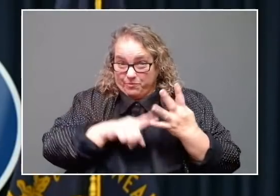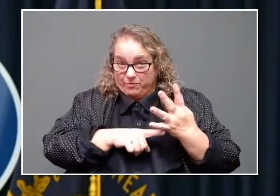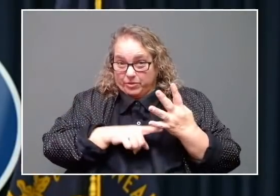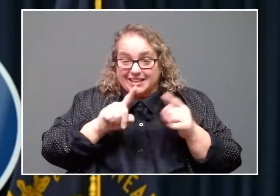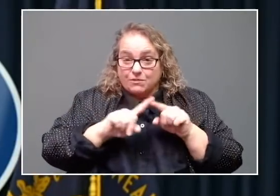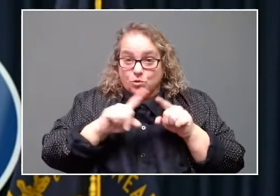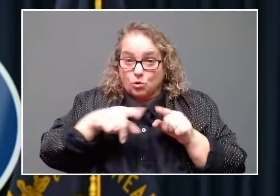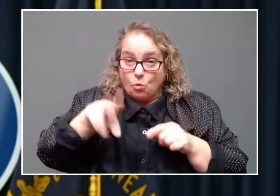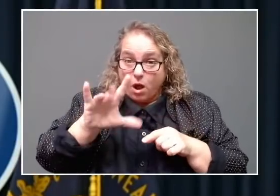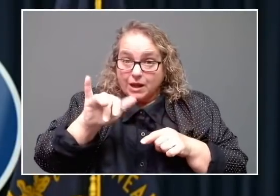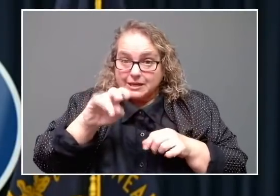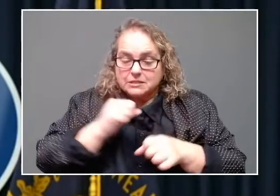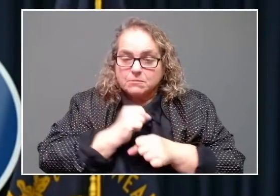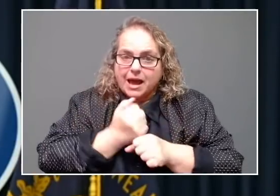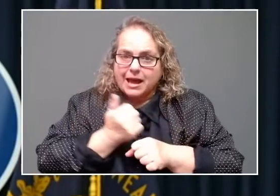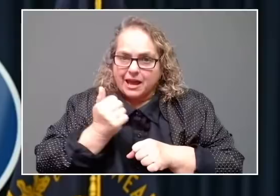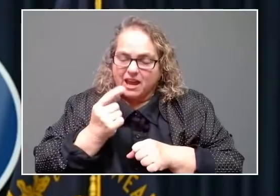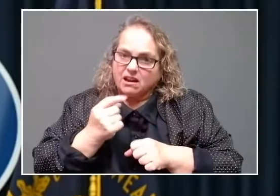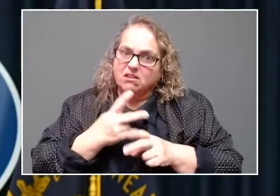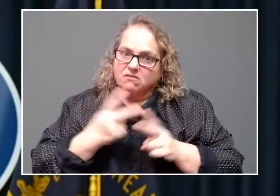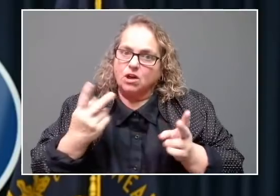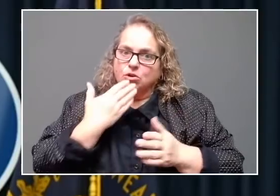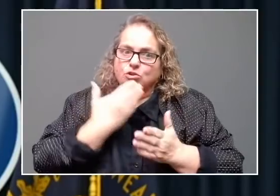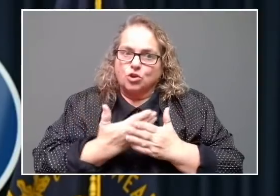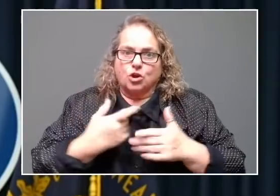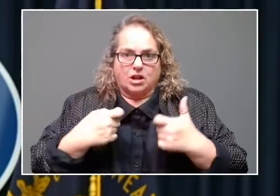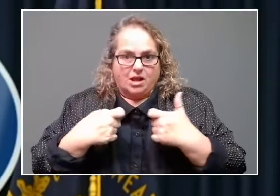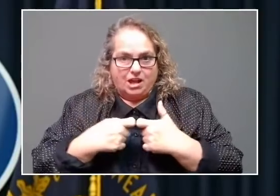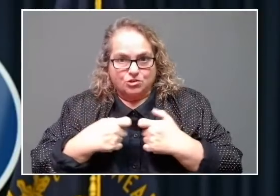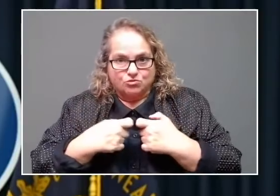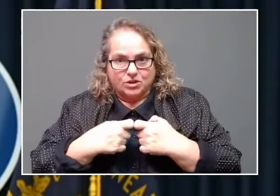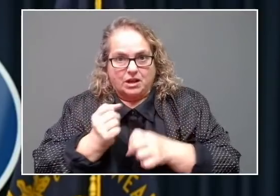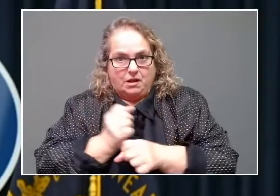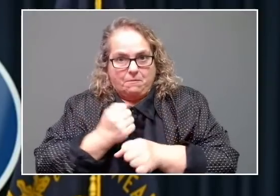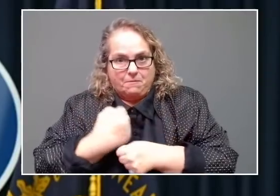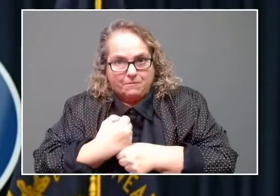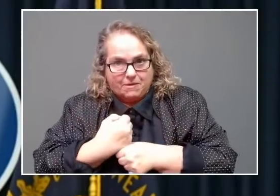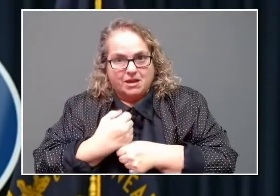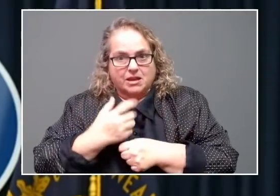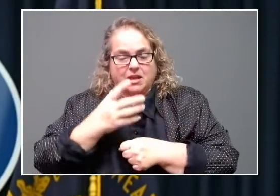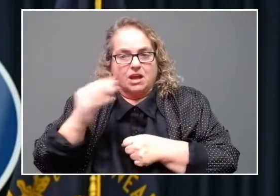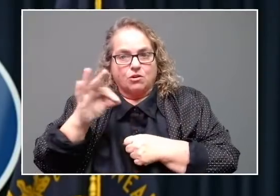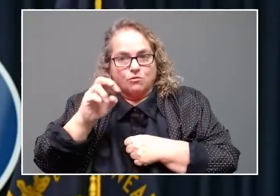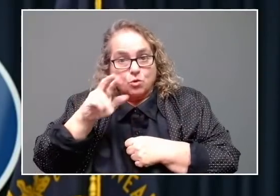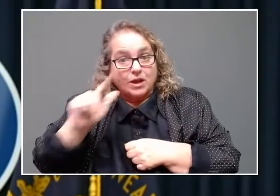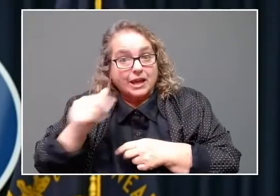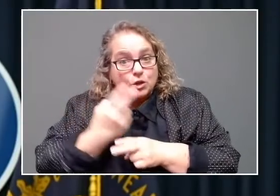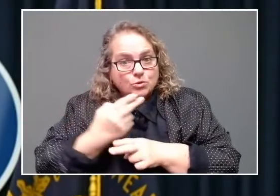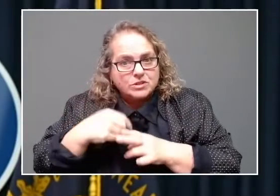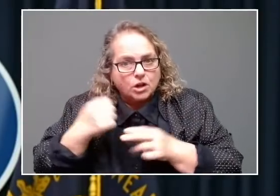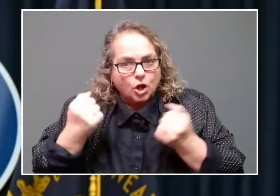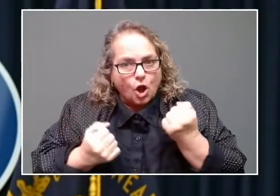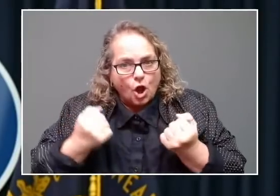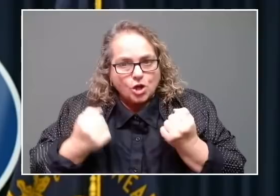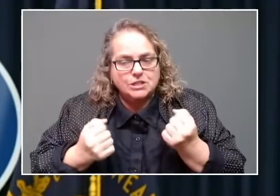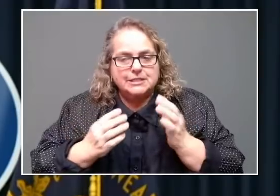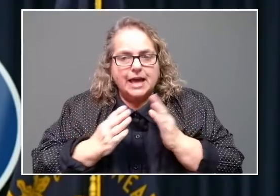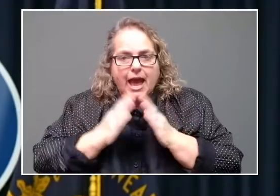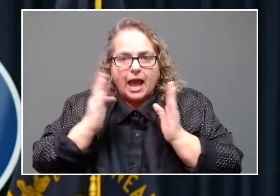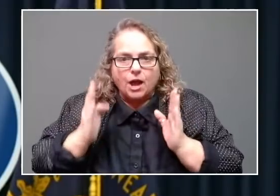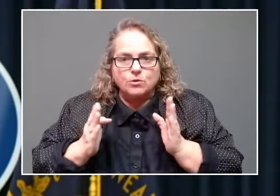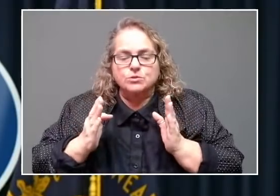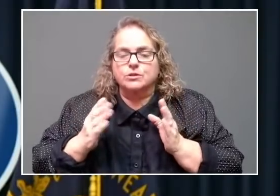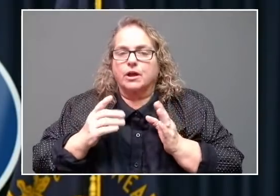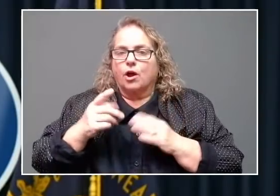for transportation and electricity generation applications. It can be used in cars, in houses, for portable power, and many